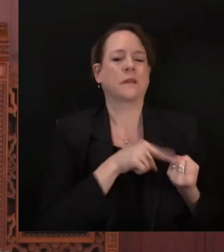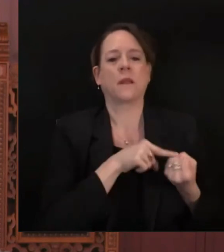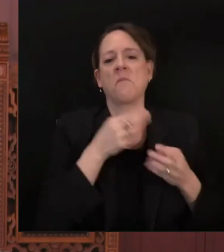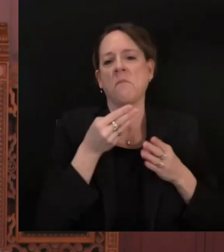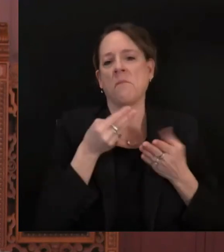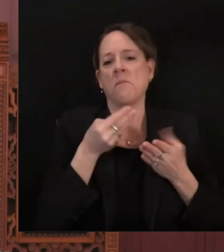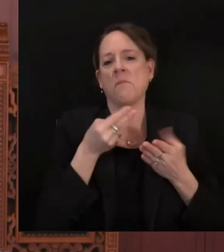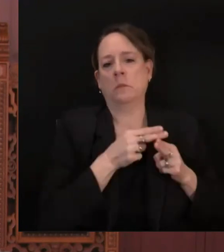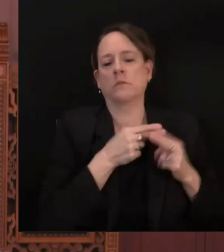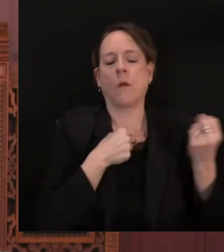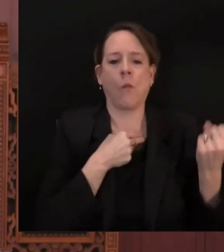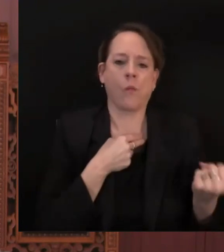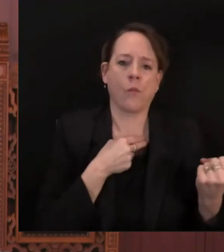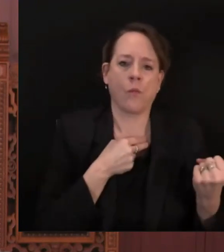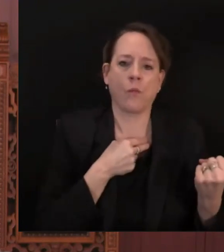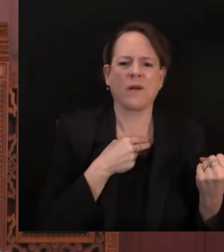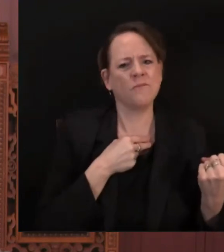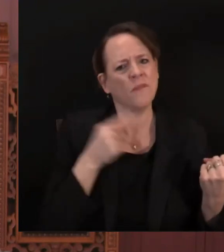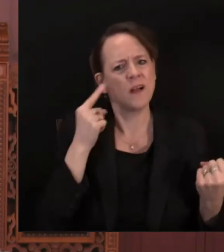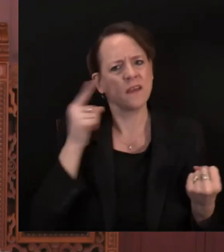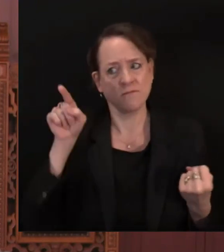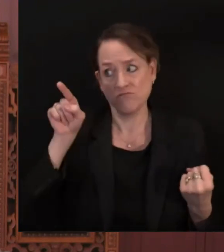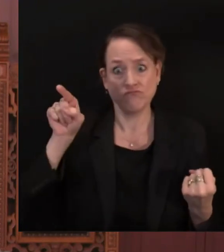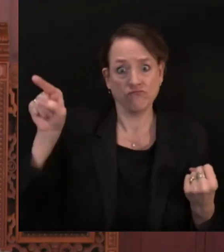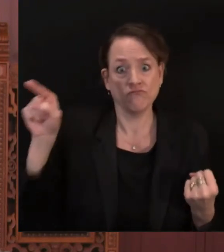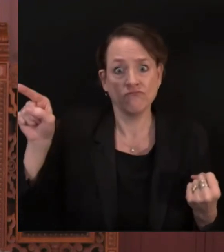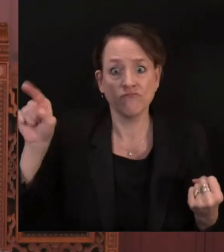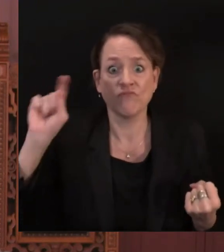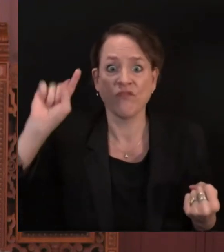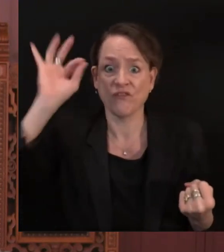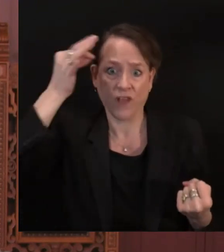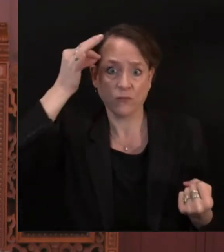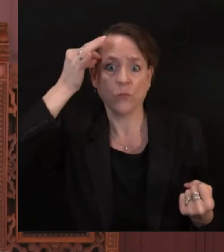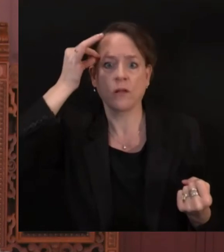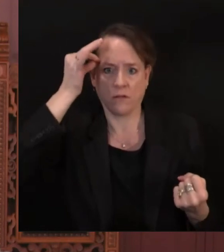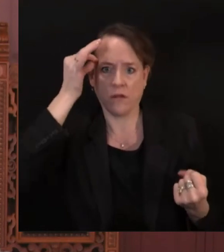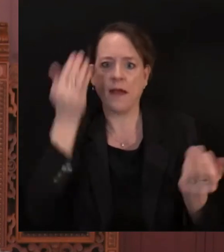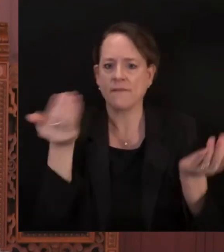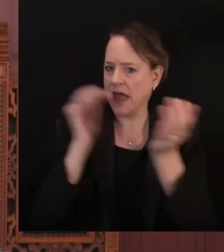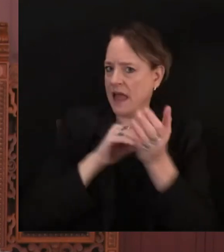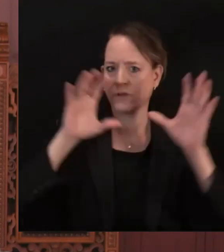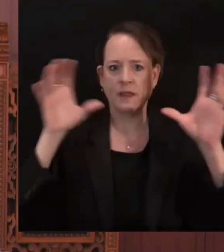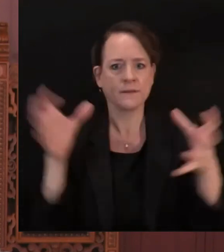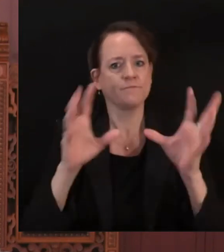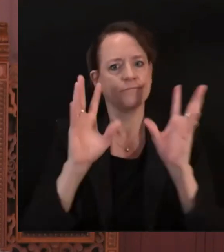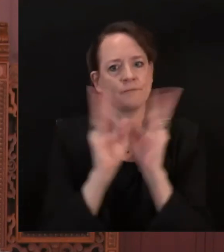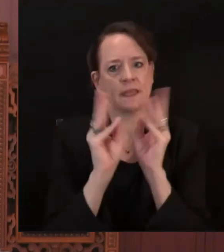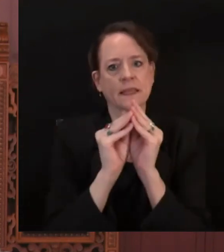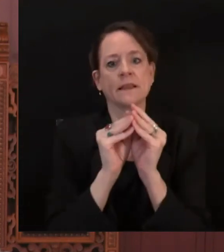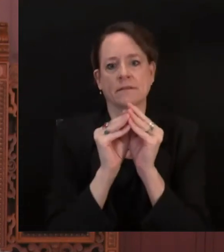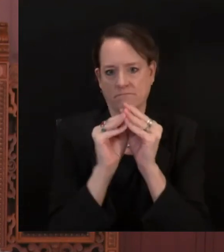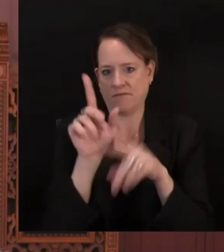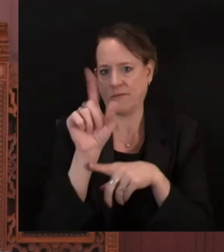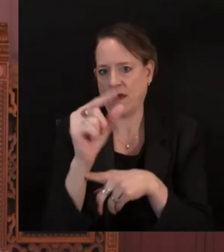will need to take another look at this